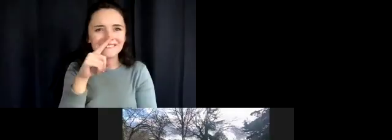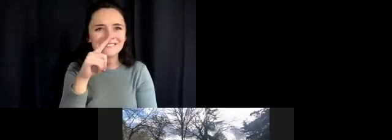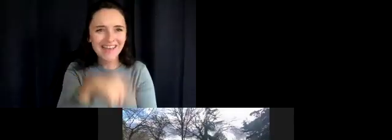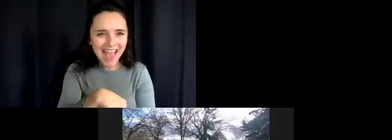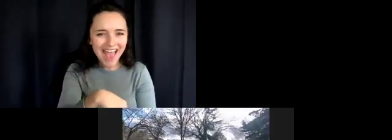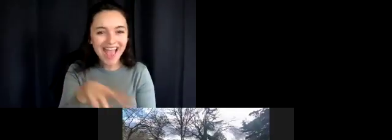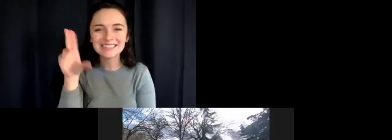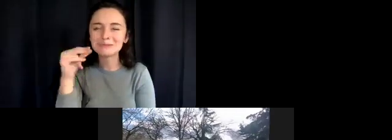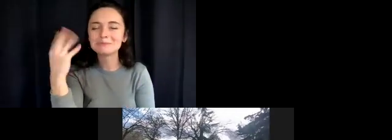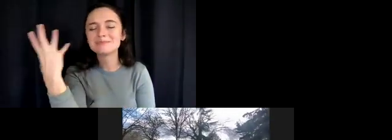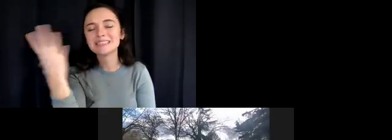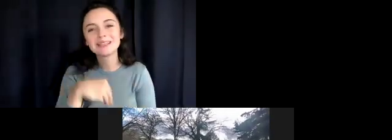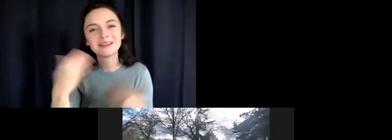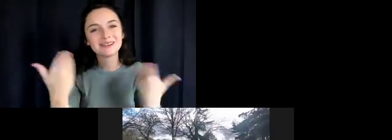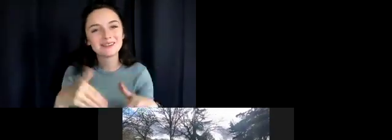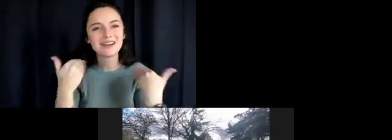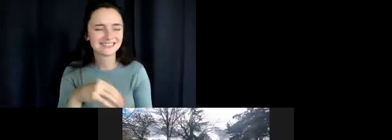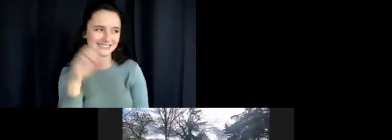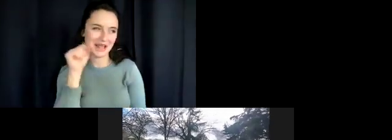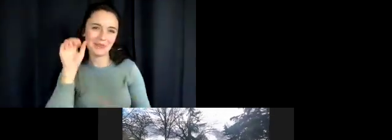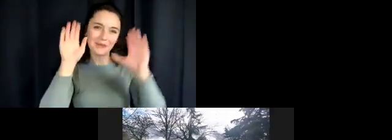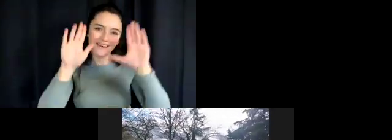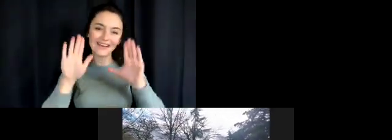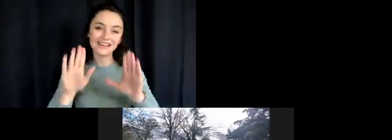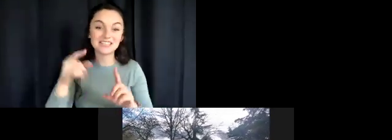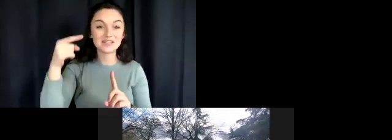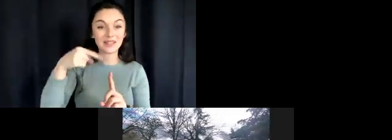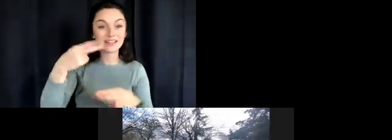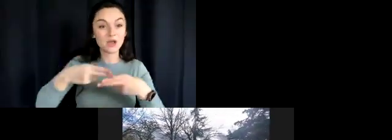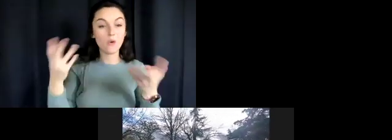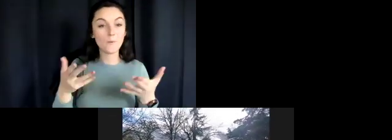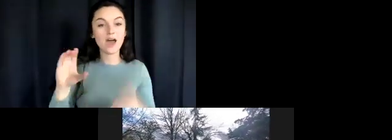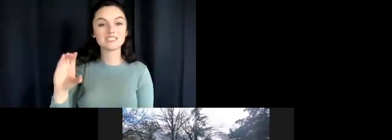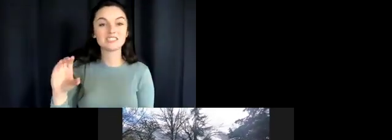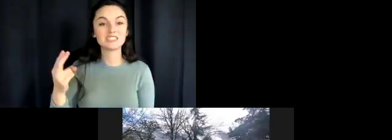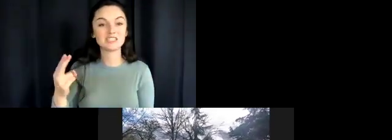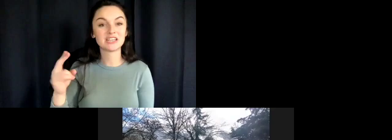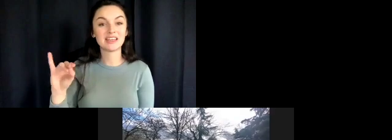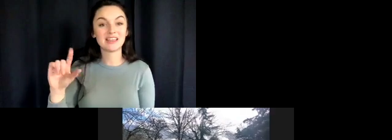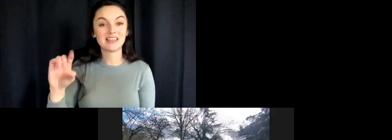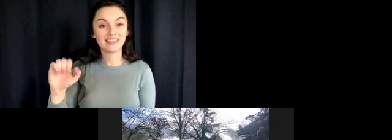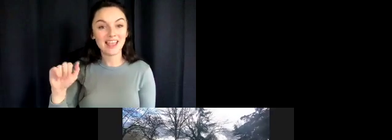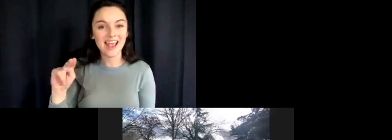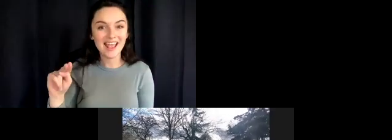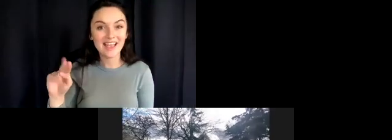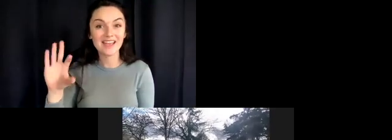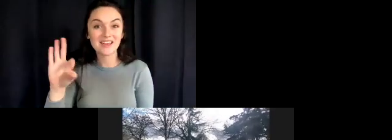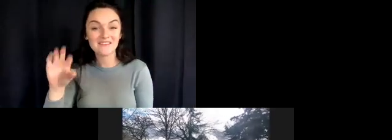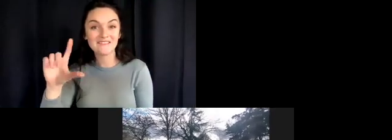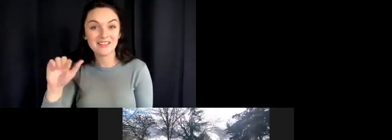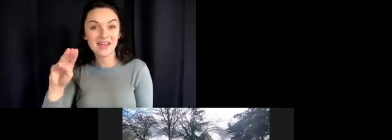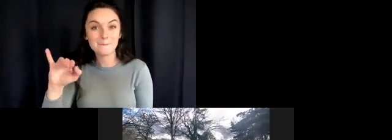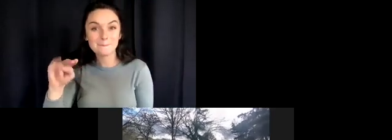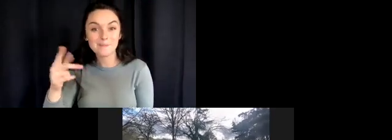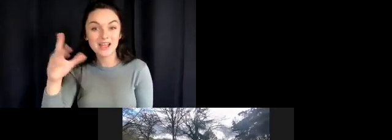so brilliant. They are awesome. So these are called Chilean flamingos, and they're really, really fun to watch because you could actually get